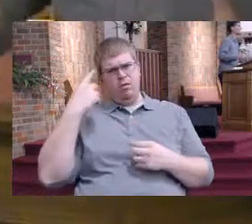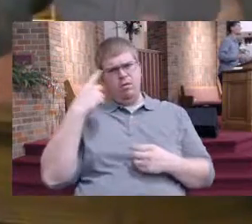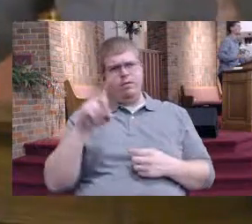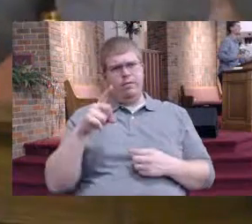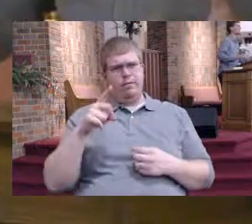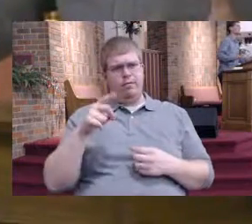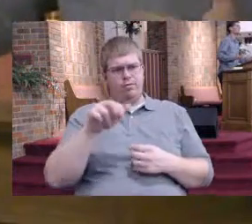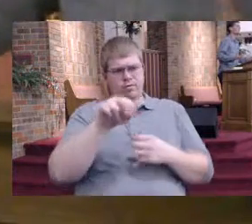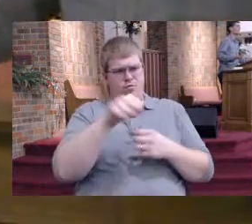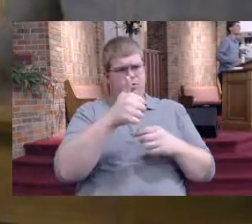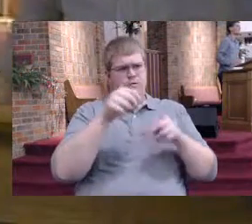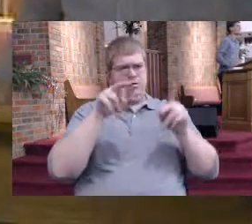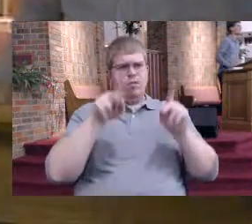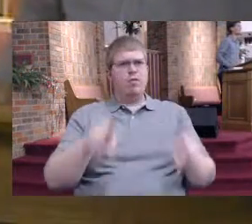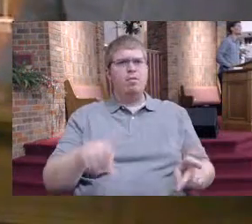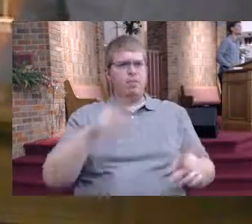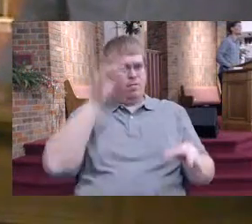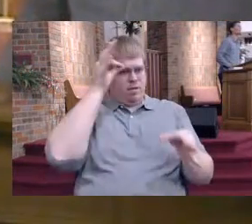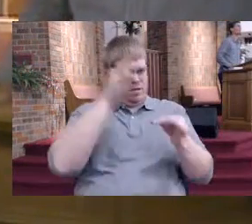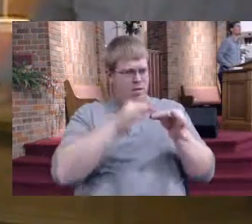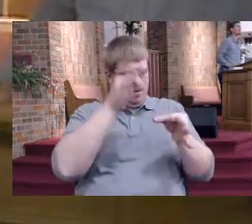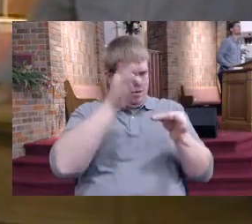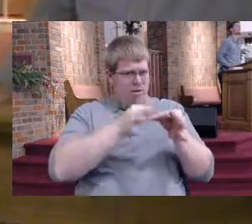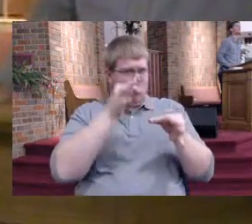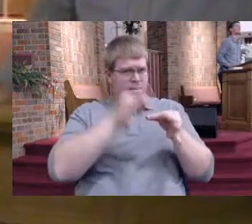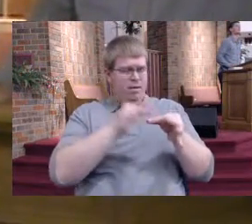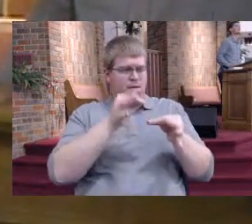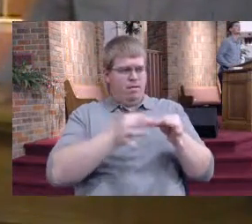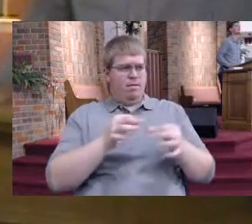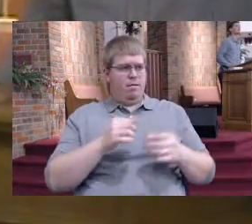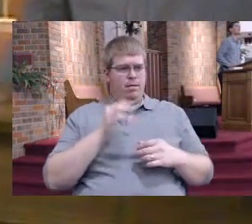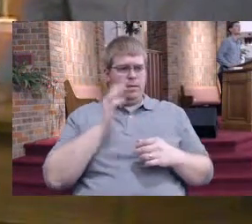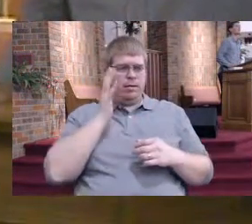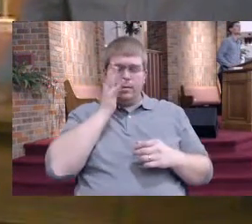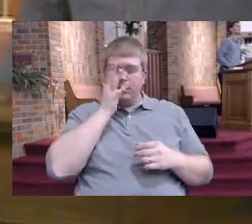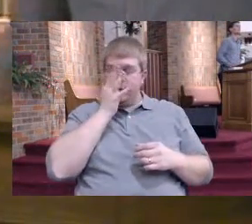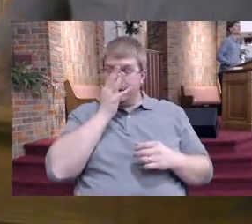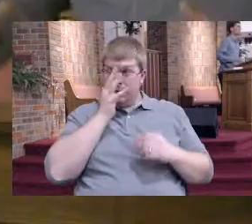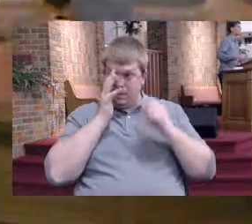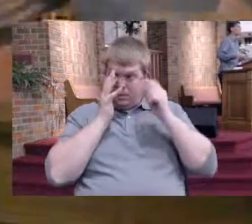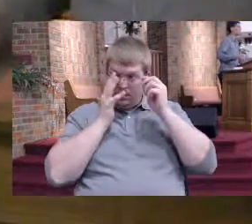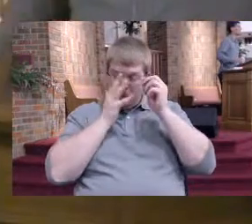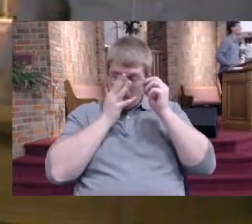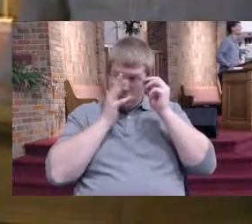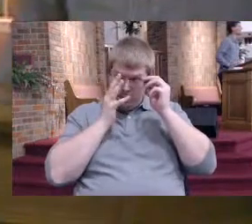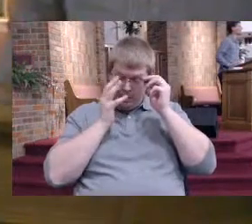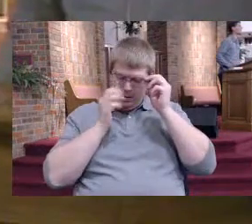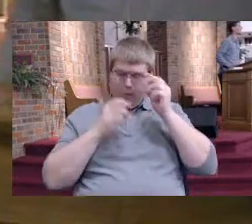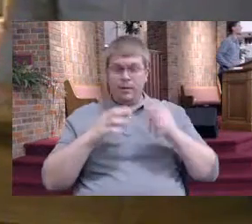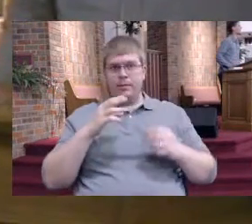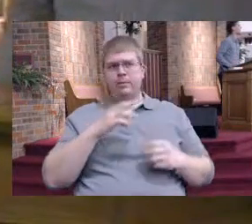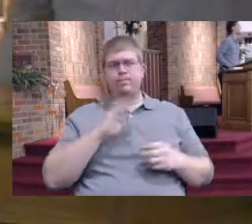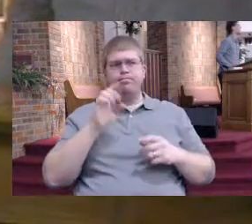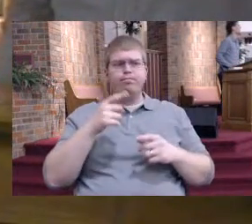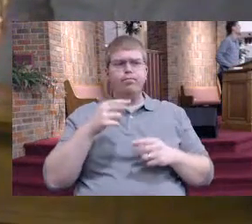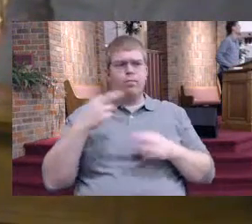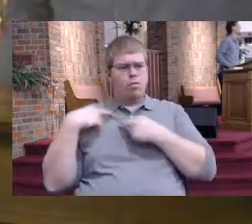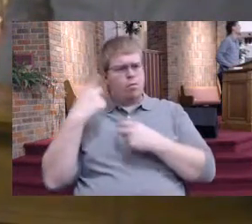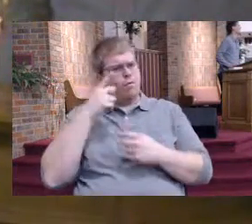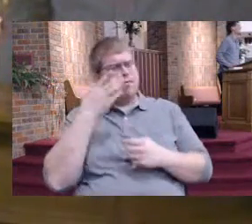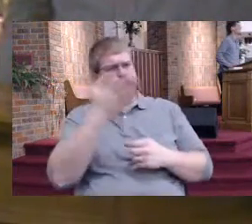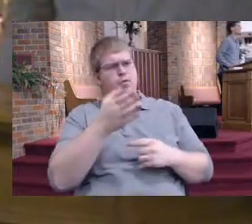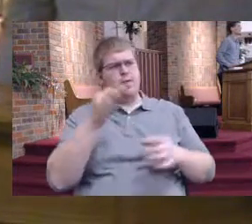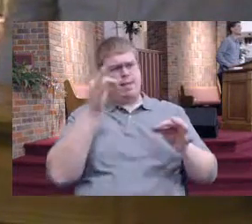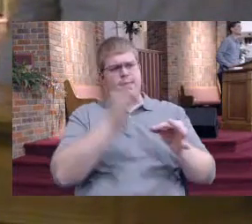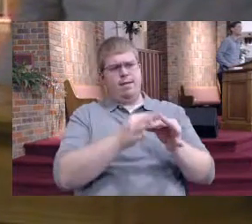faith of someone to whom you've evangelized, you find out quite quickly that,